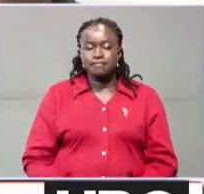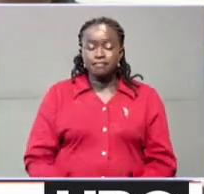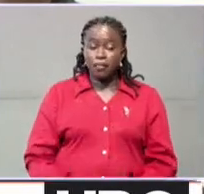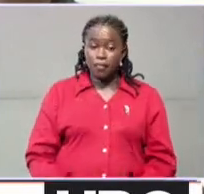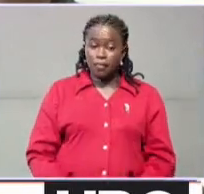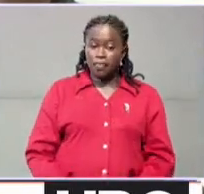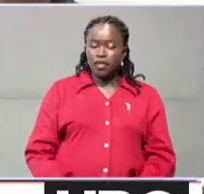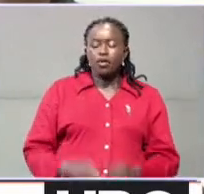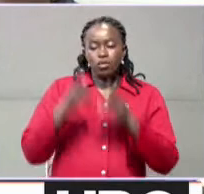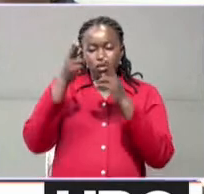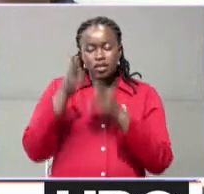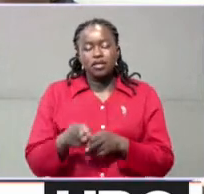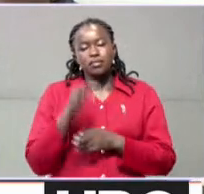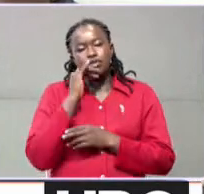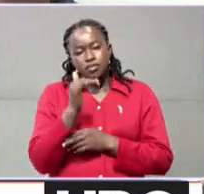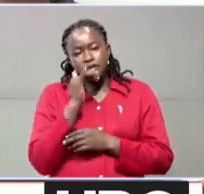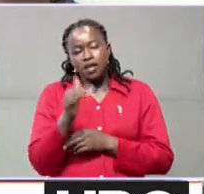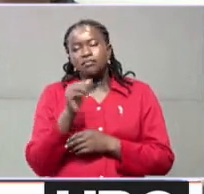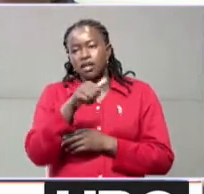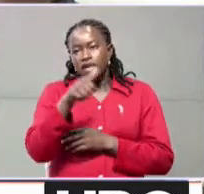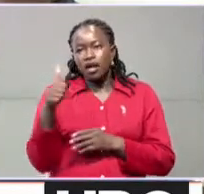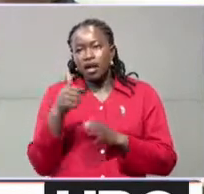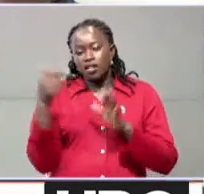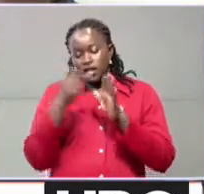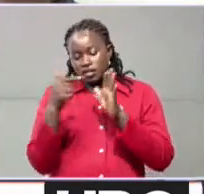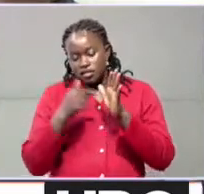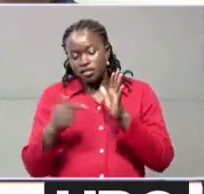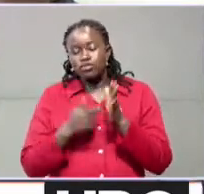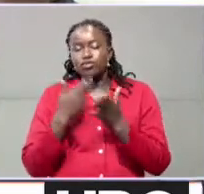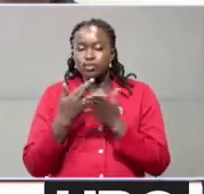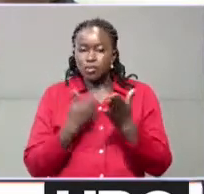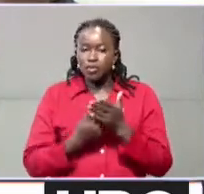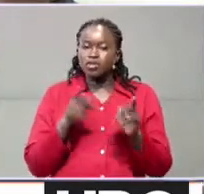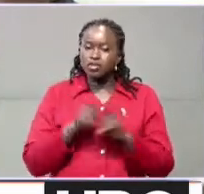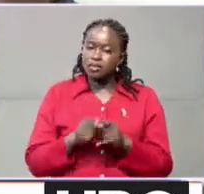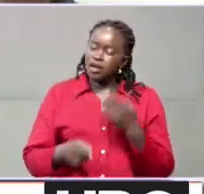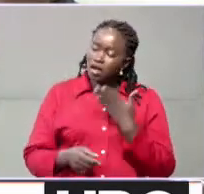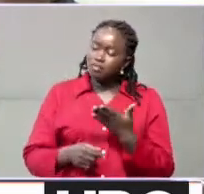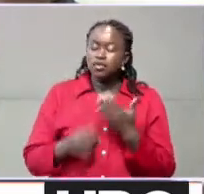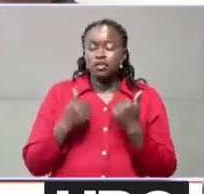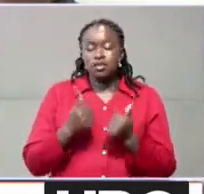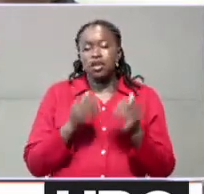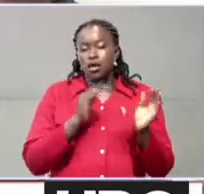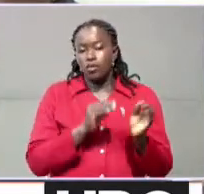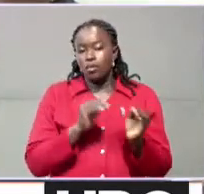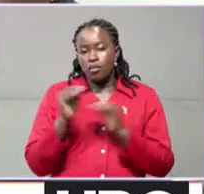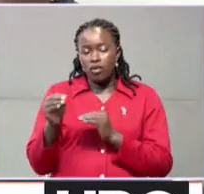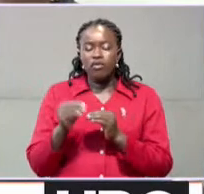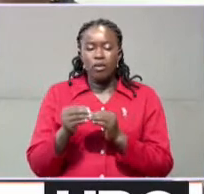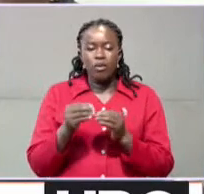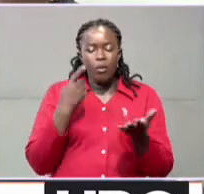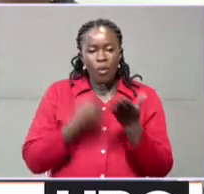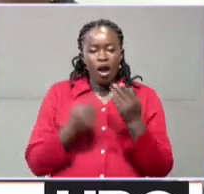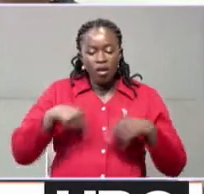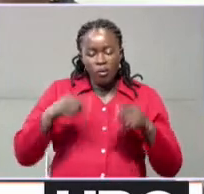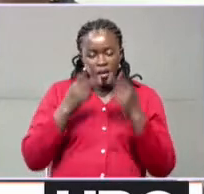arab speaker the rest of the details of the report is there let me go to our observations